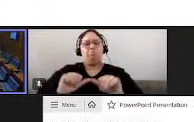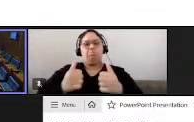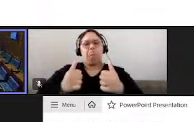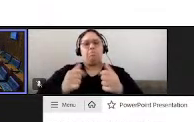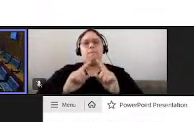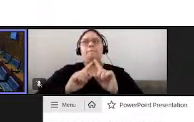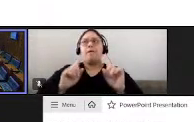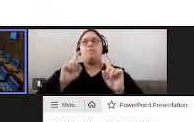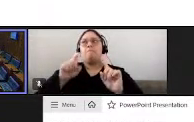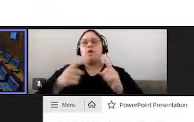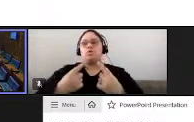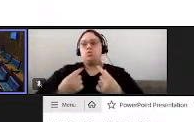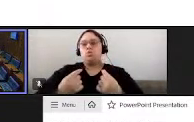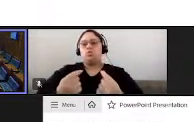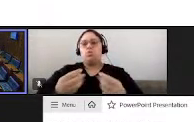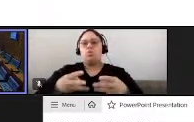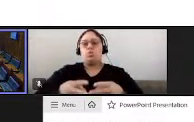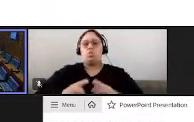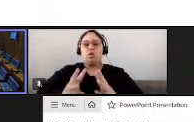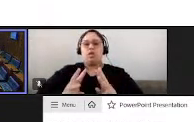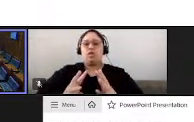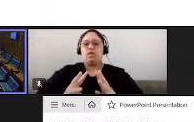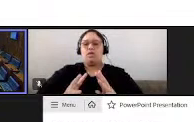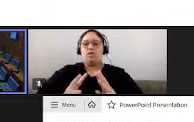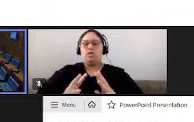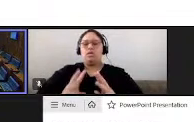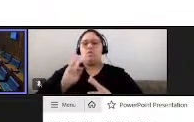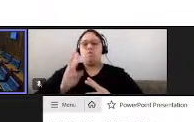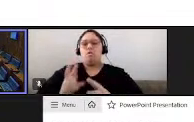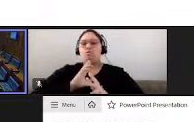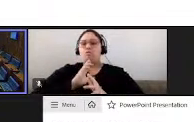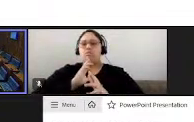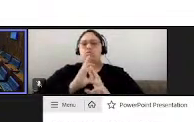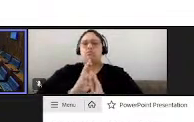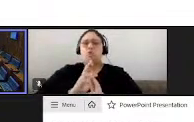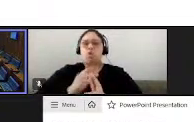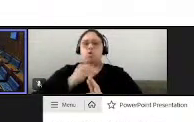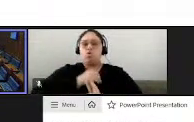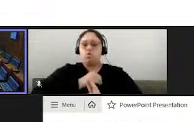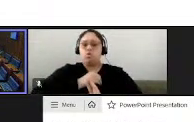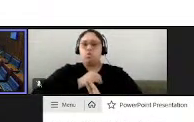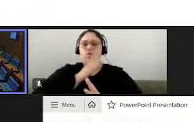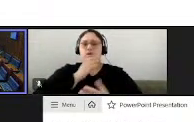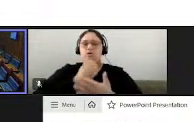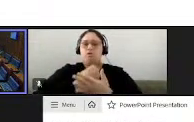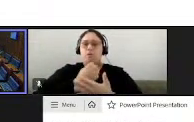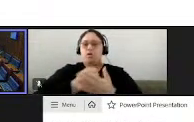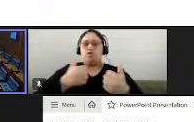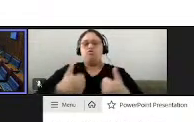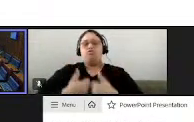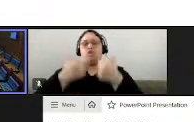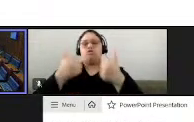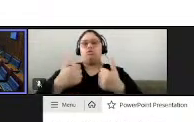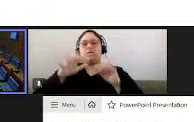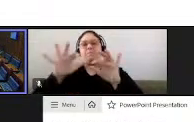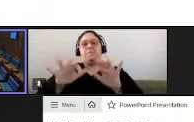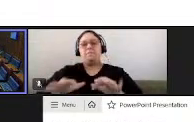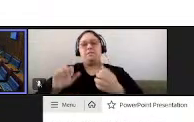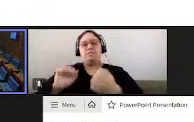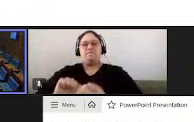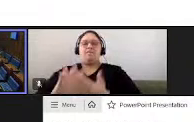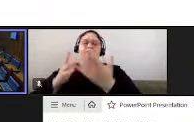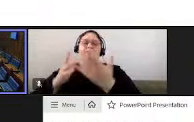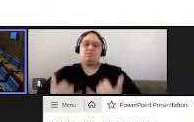but it must be done in a way in which it will respond to the economic challenges that our people are faced